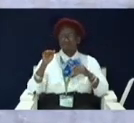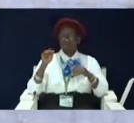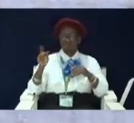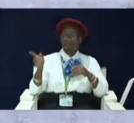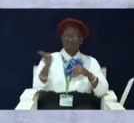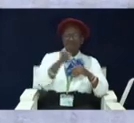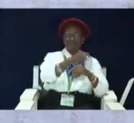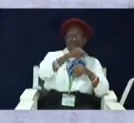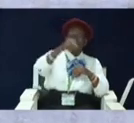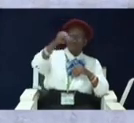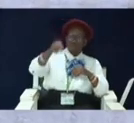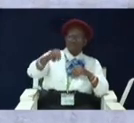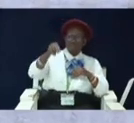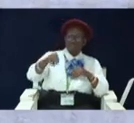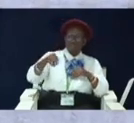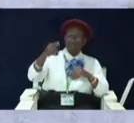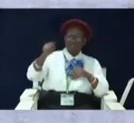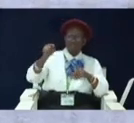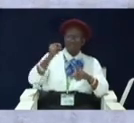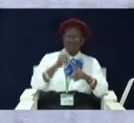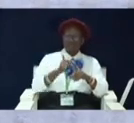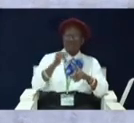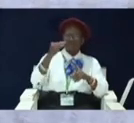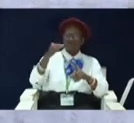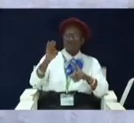need the word of God to dig.